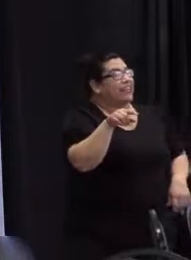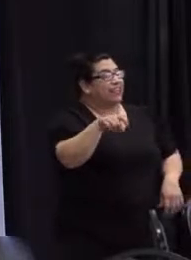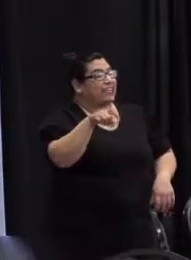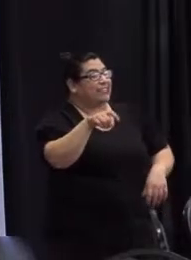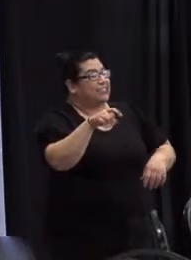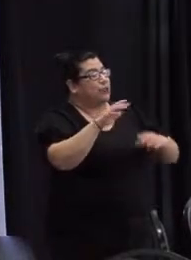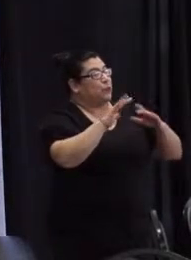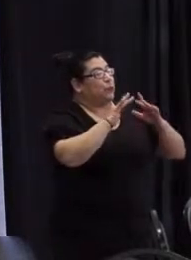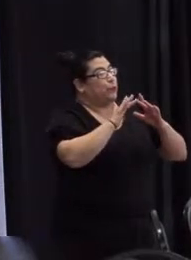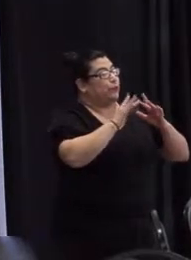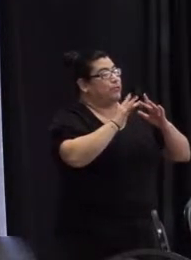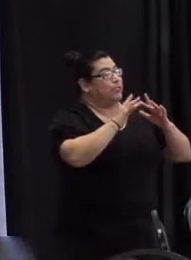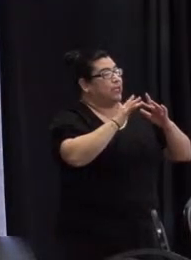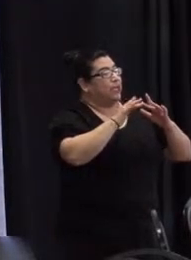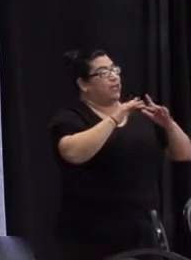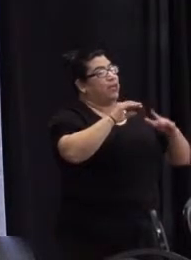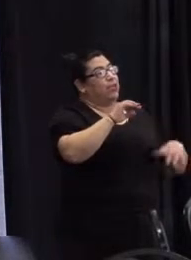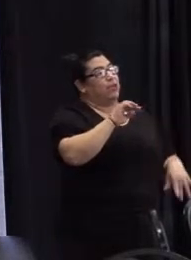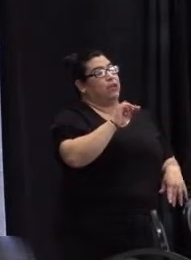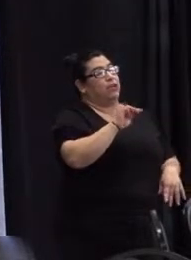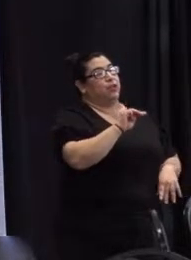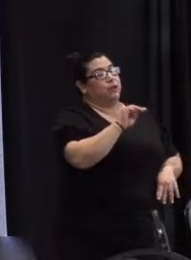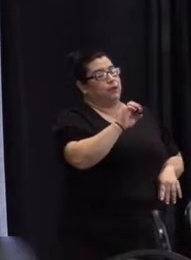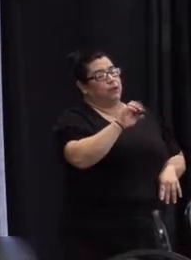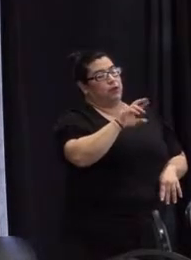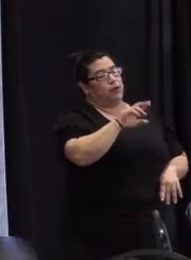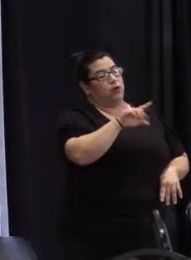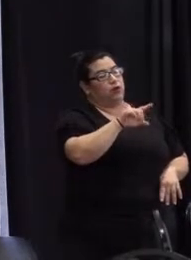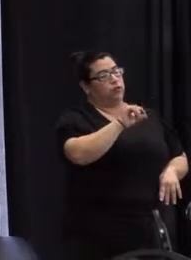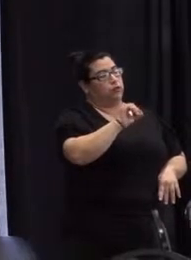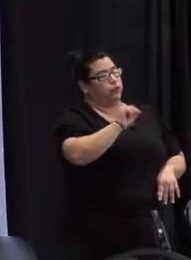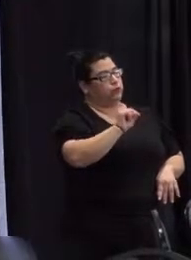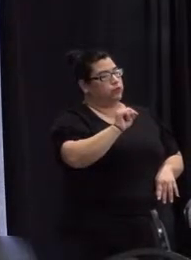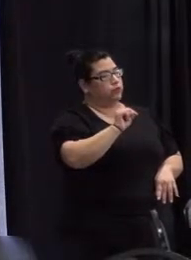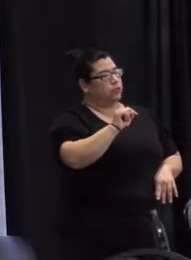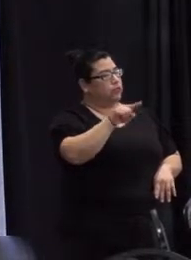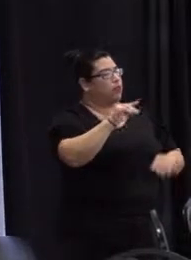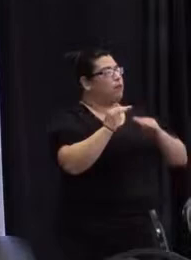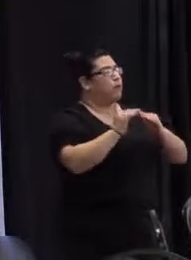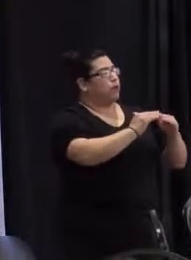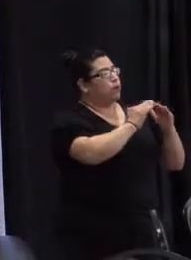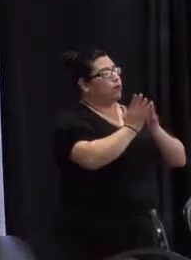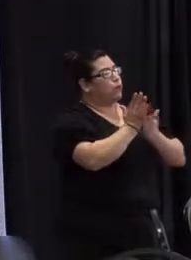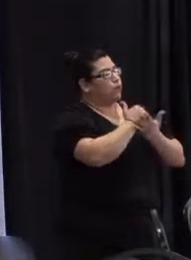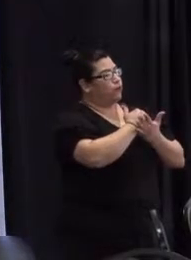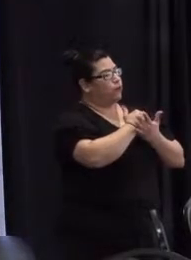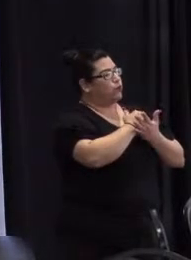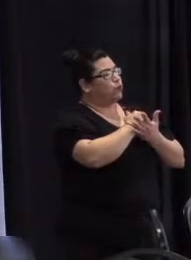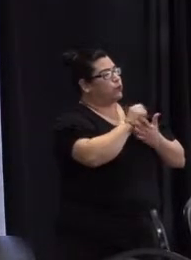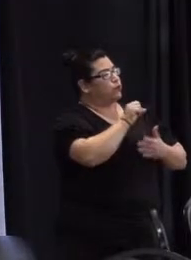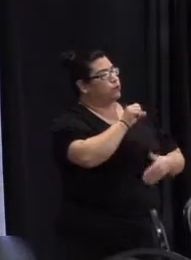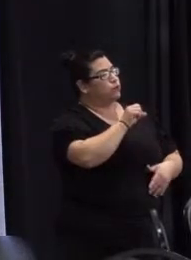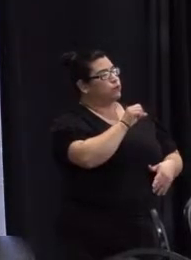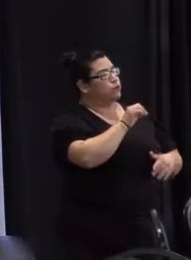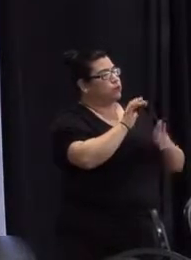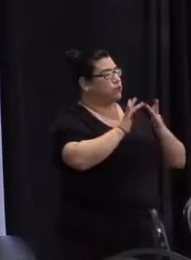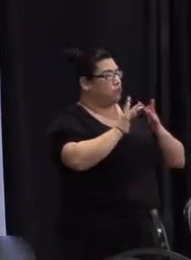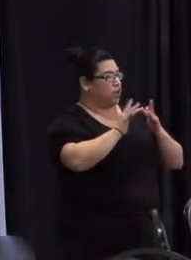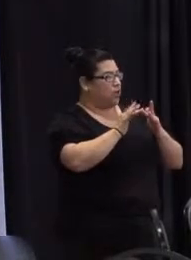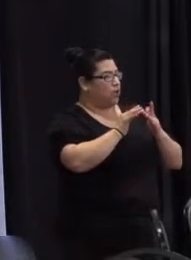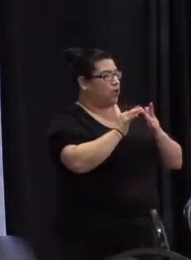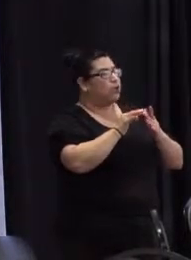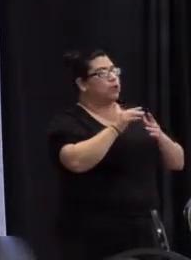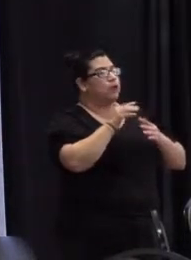that is a peer-reviewed site that faculty can submit things to. And it has